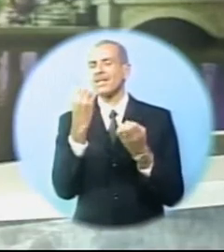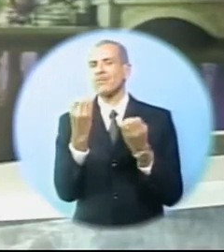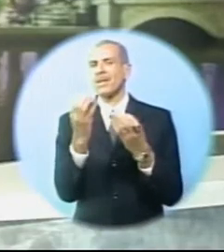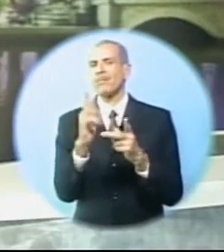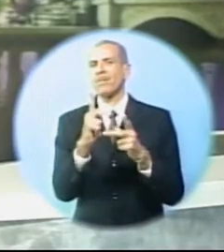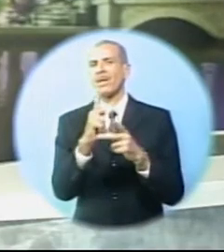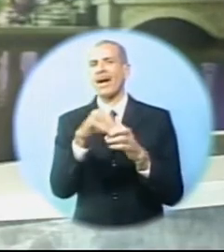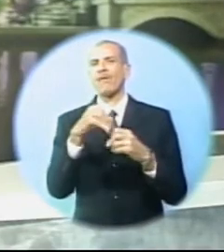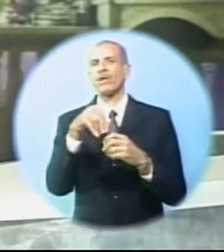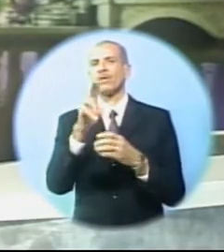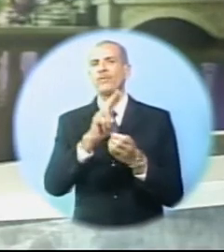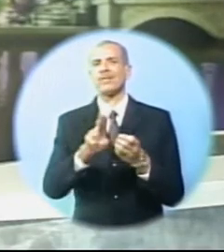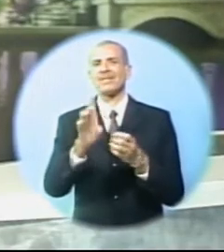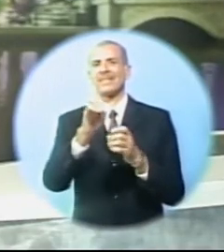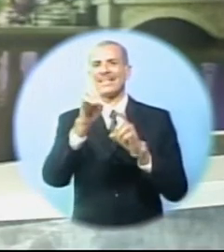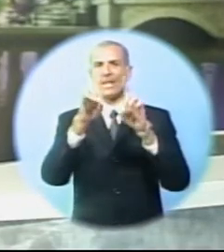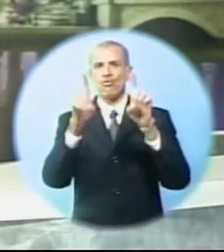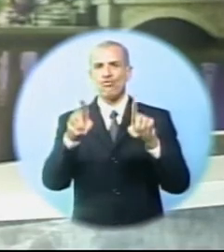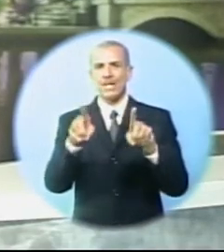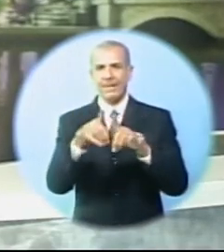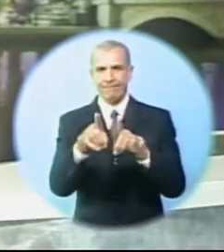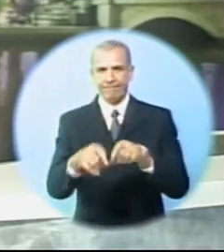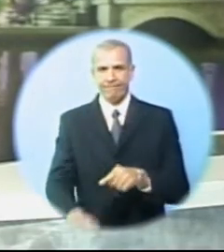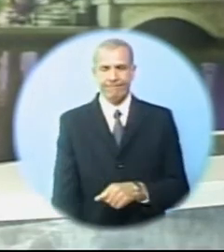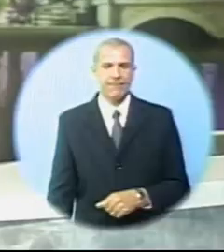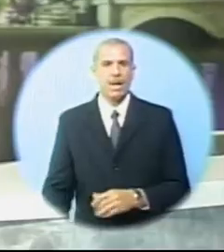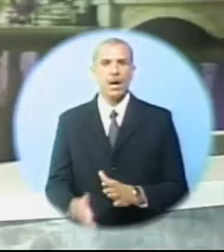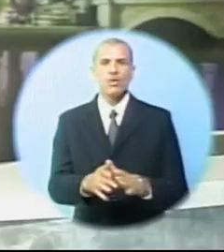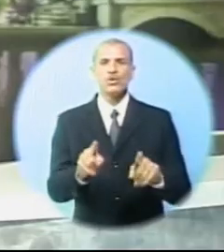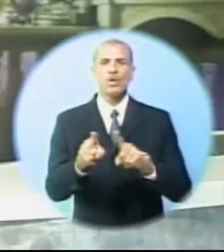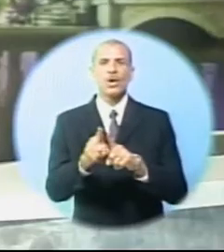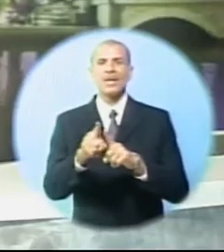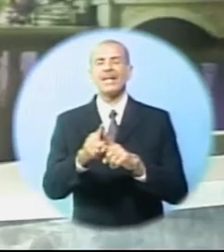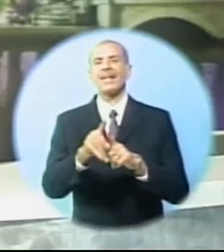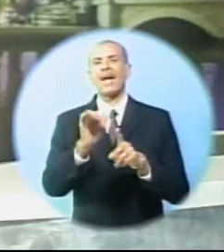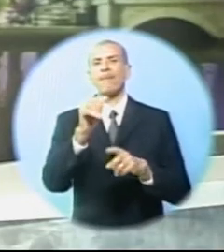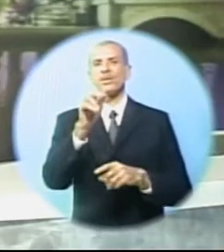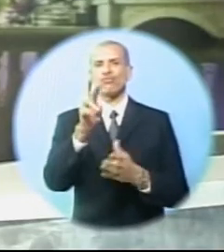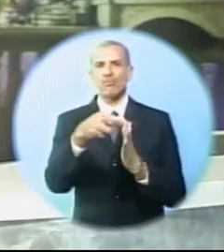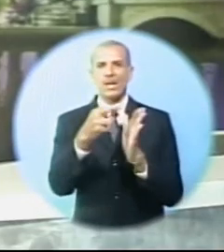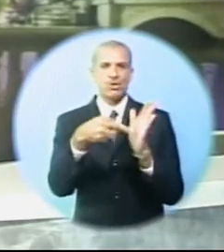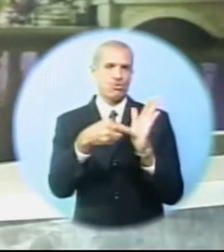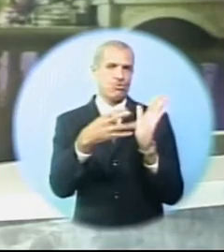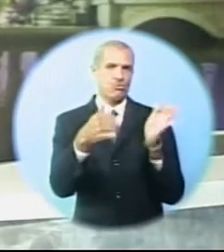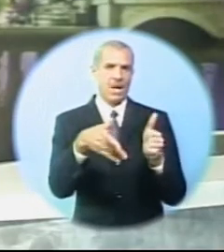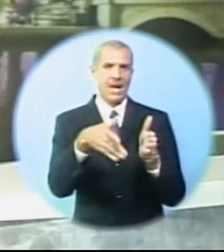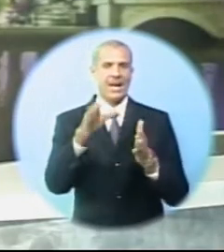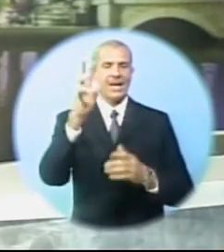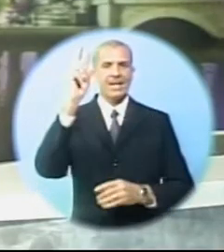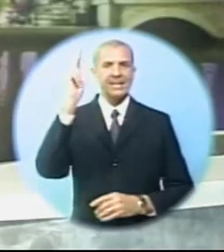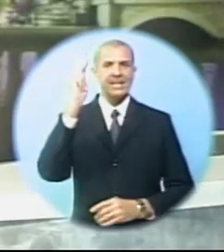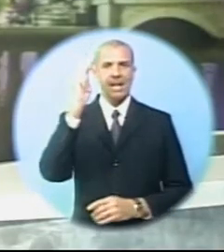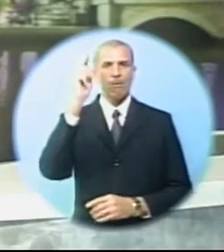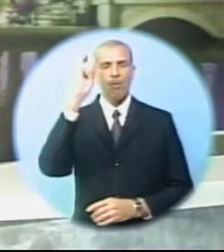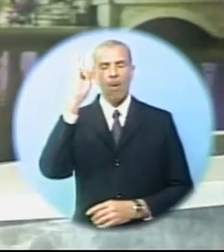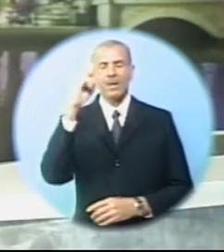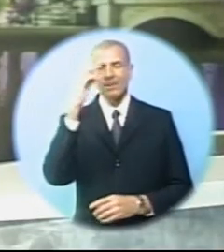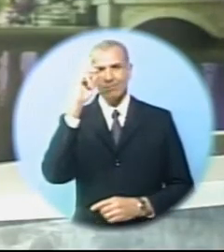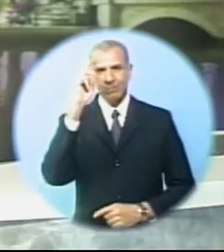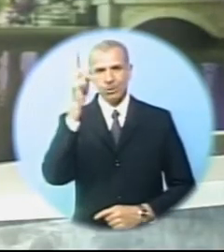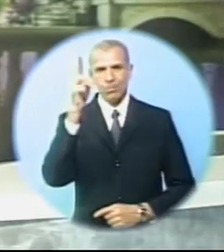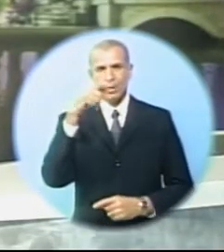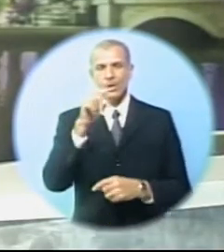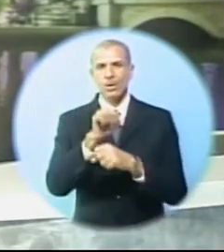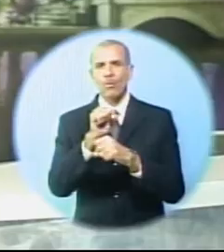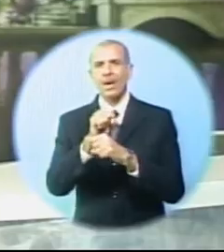possible obtain a university degree. Meanwhile, campus registrar Kenneth Walters saluted the work of the director